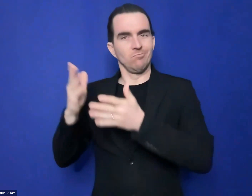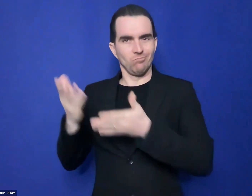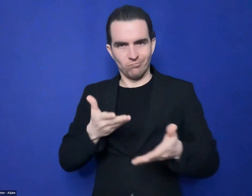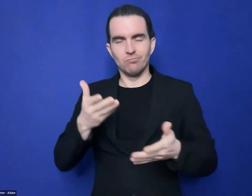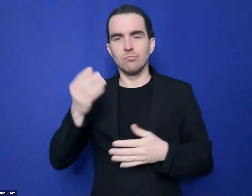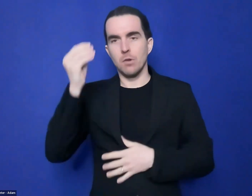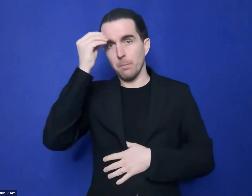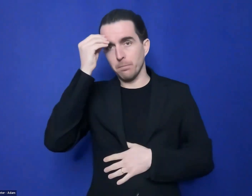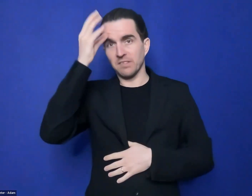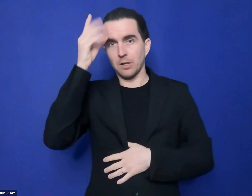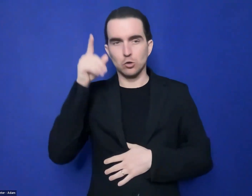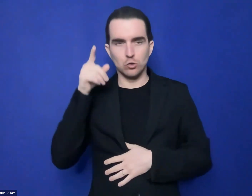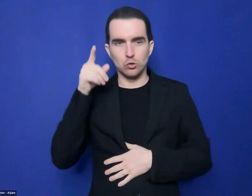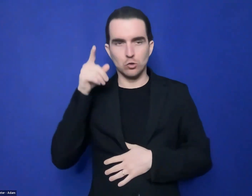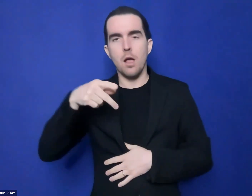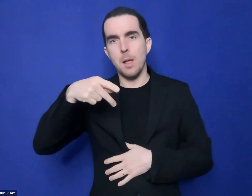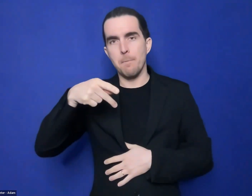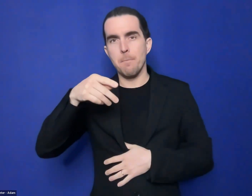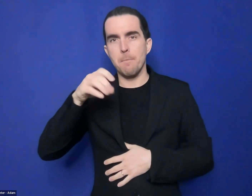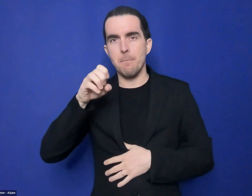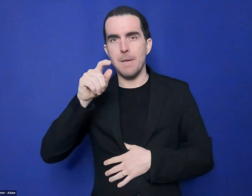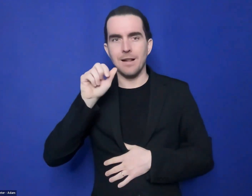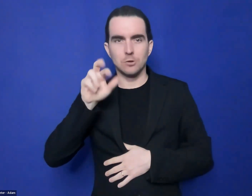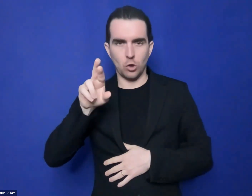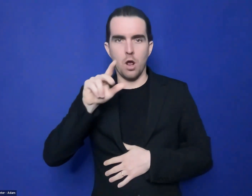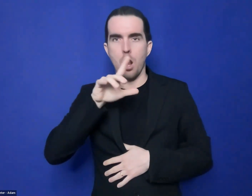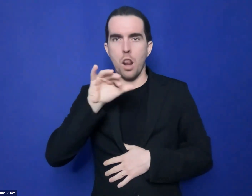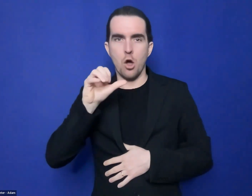Hello, everybody. I hope you can hear me clearly.